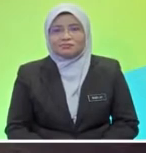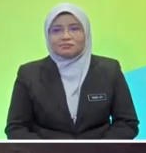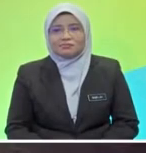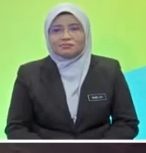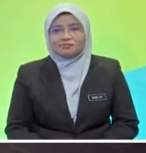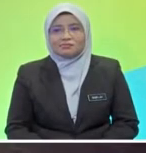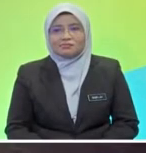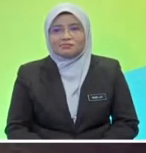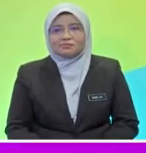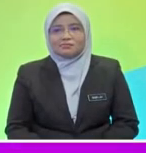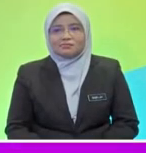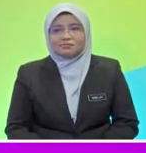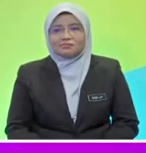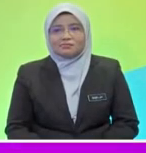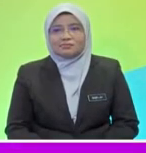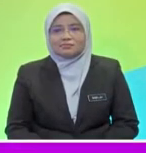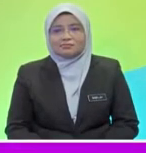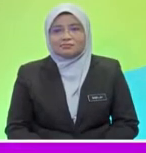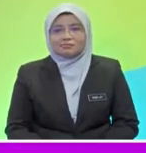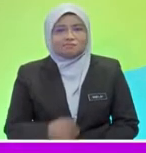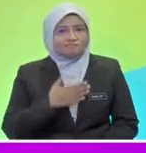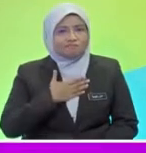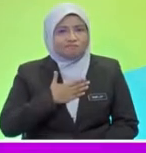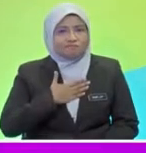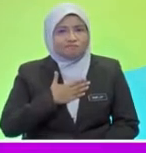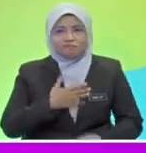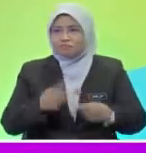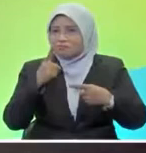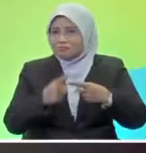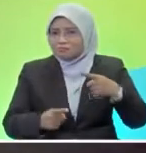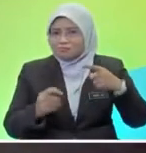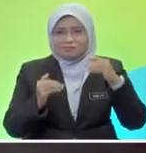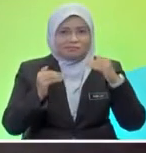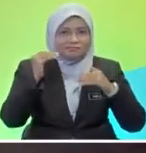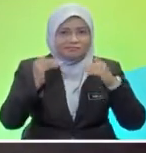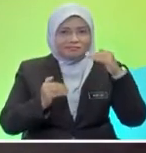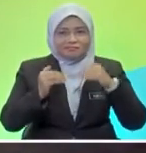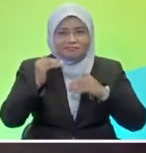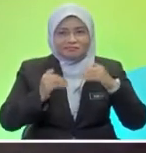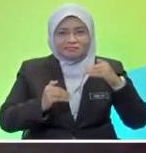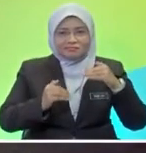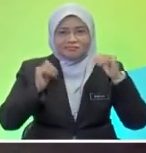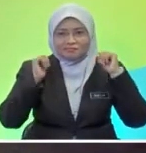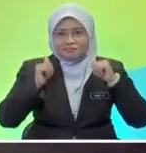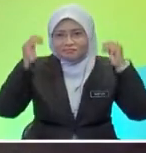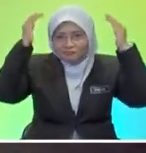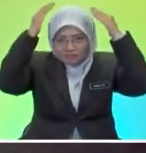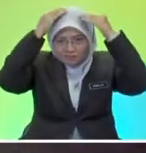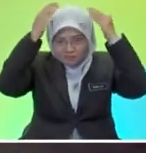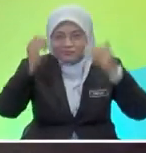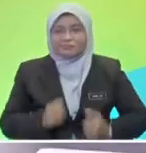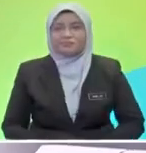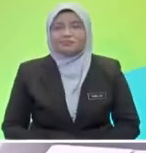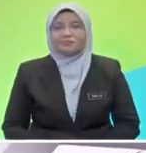I sure do. That means I can't balance a bean bag on my head. Okay, no worries. You can put it there and you